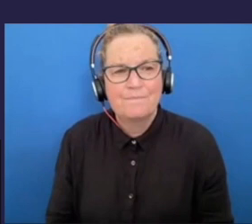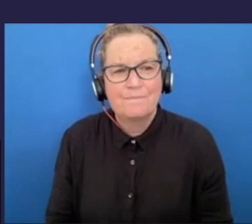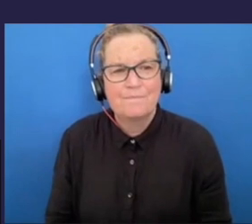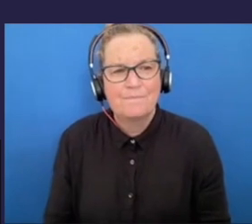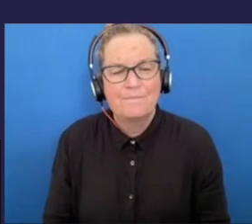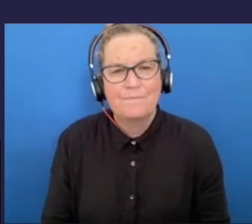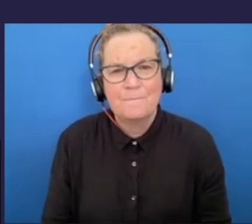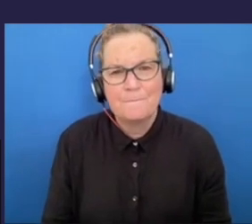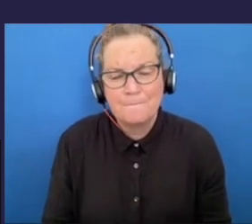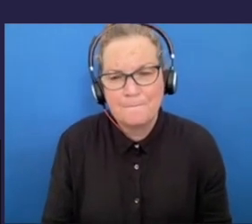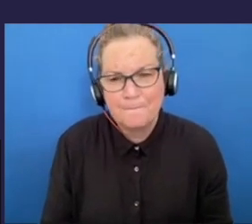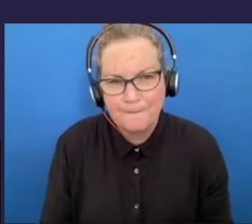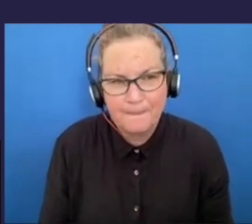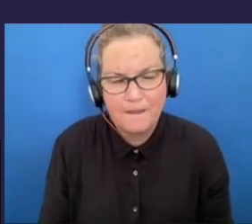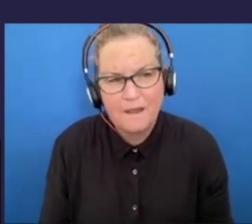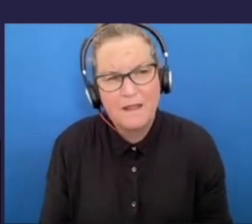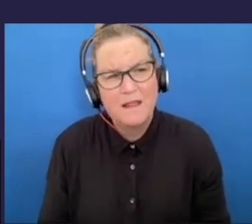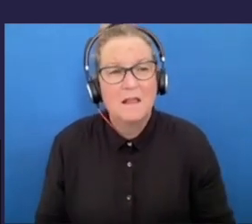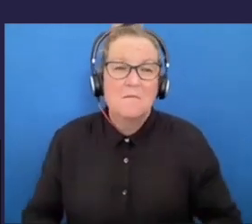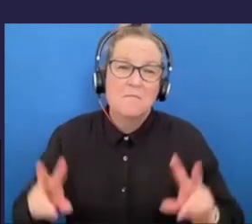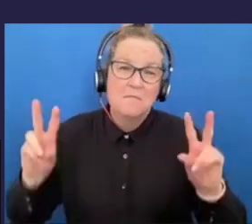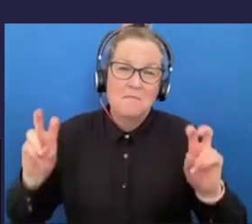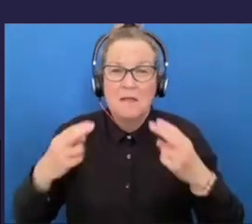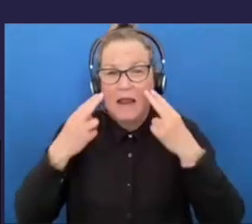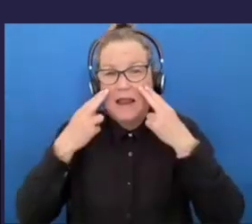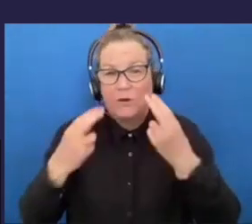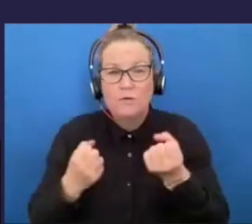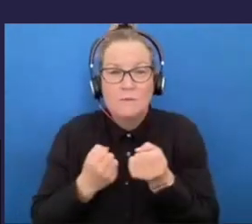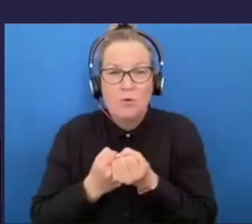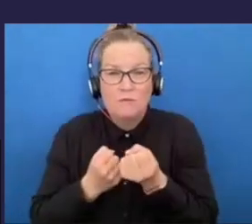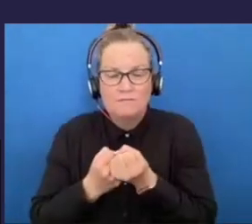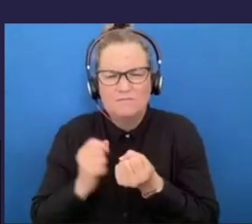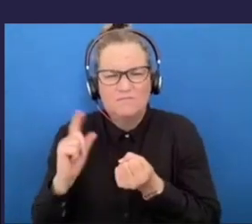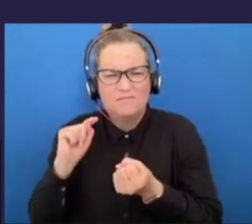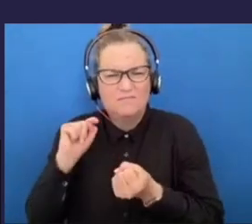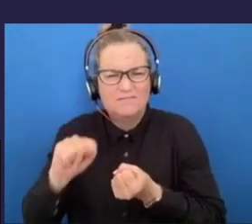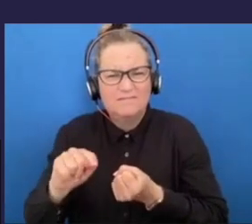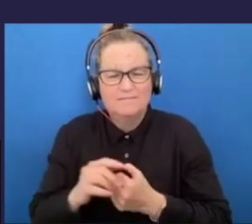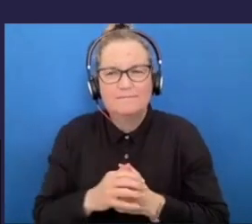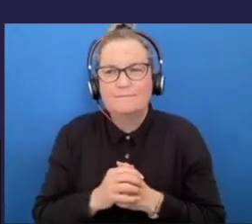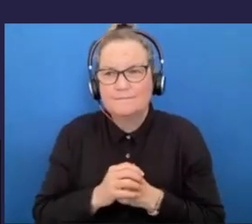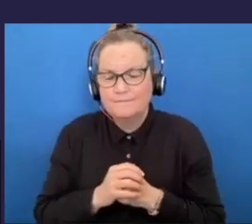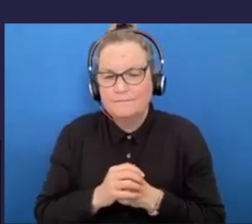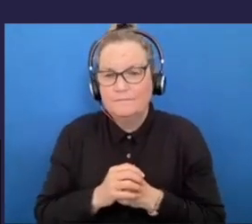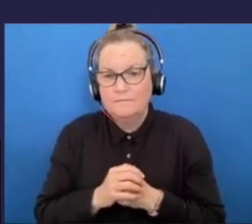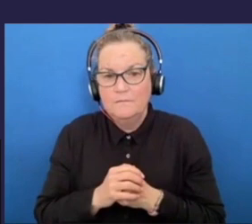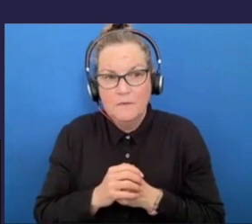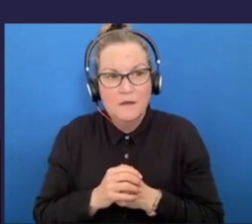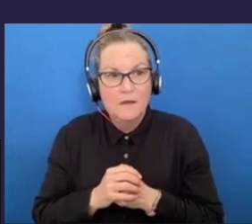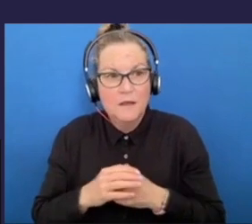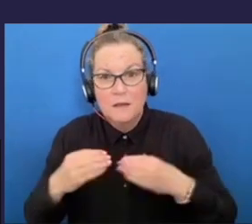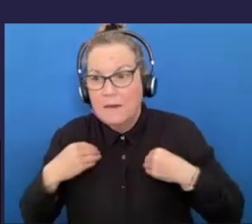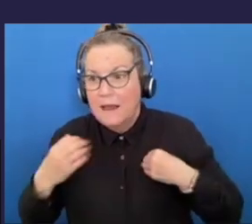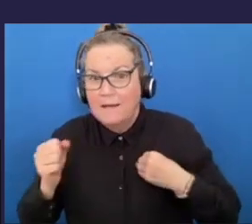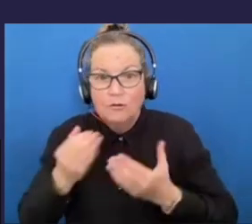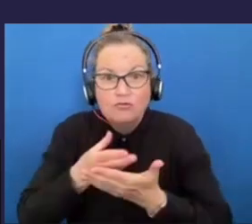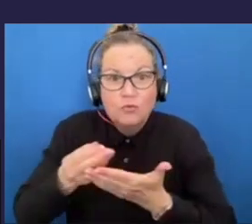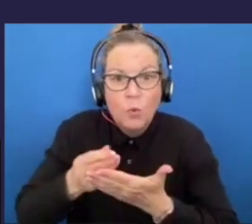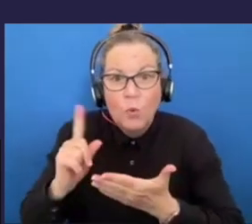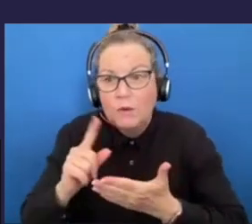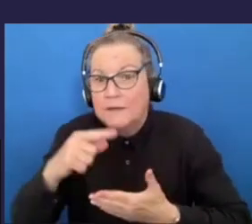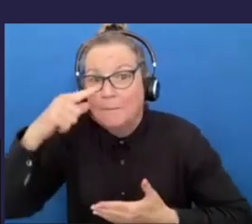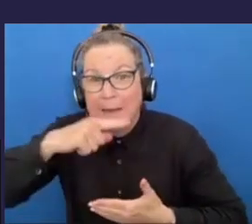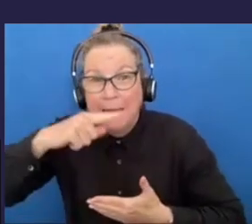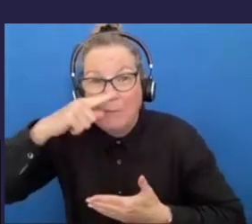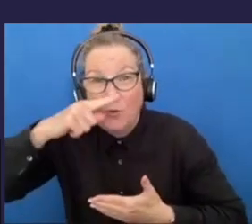The idea of natural supports is based on prioritizing using whatever resources, including people, that are typically found